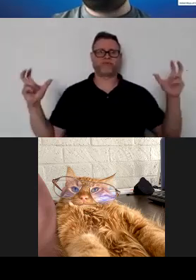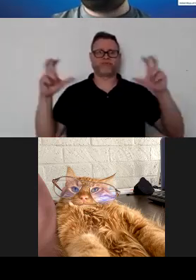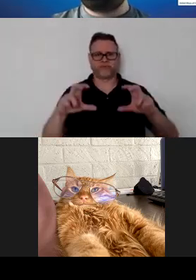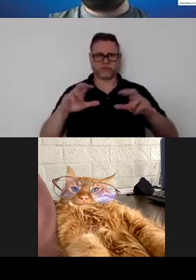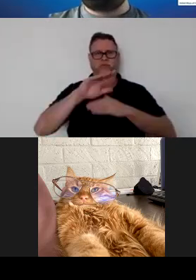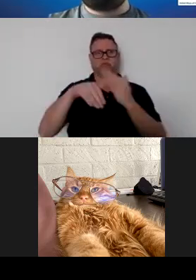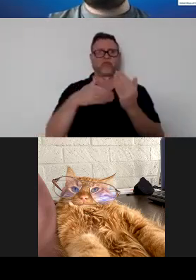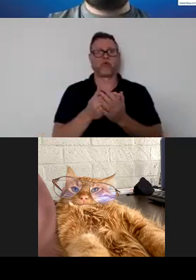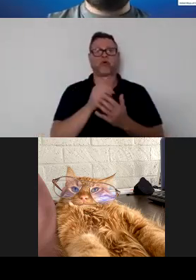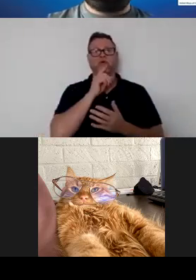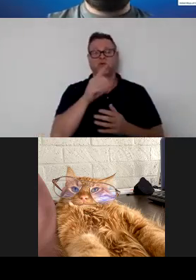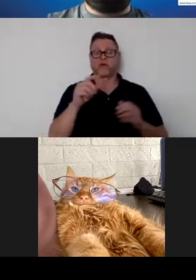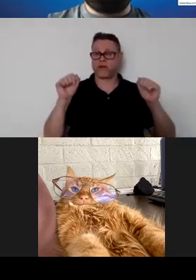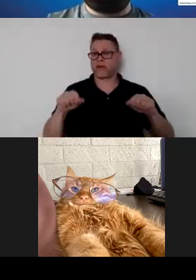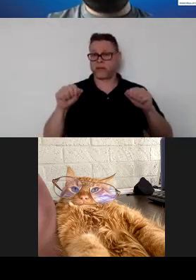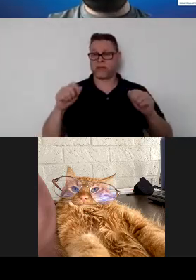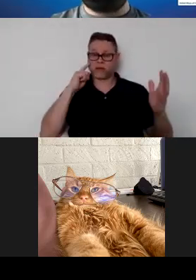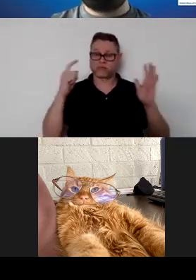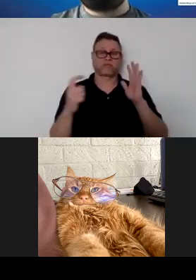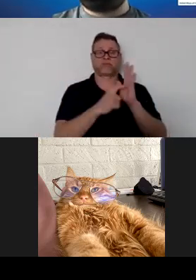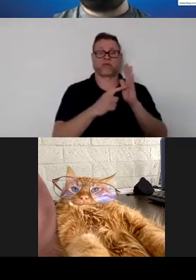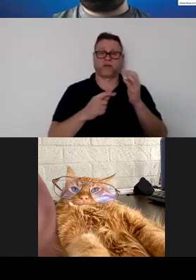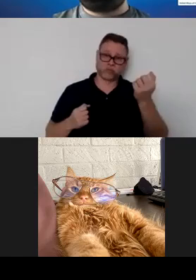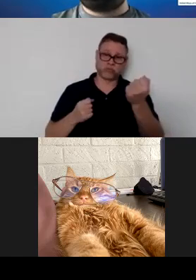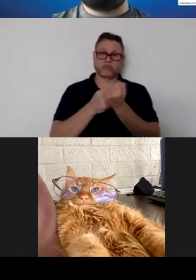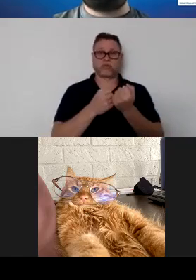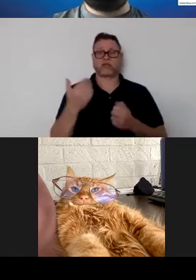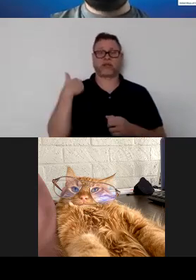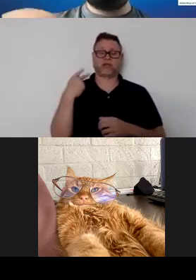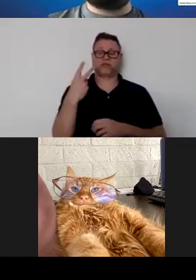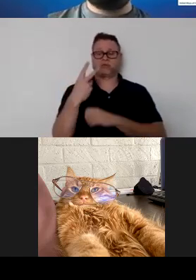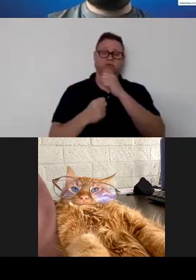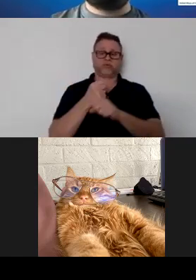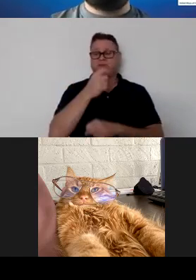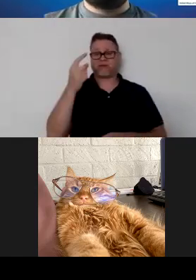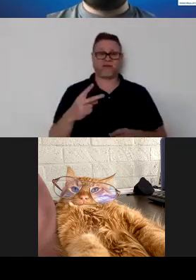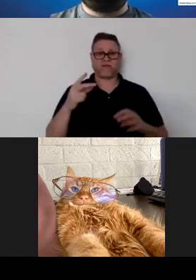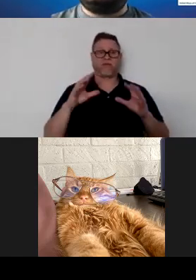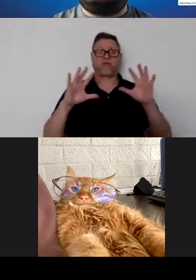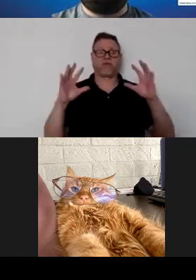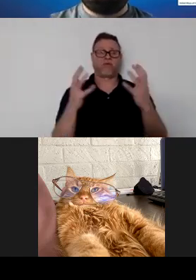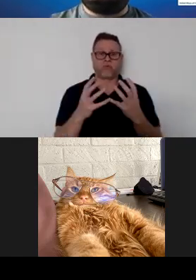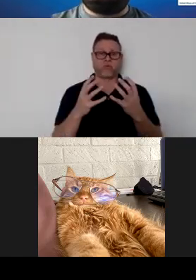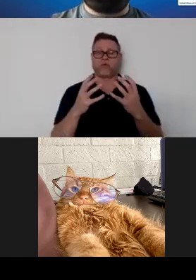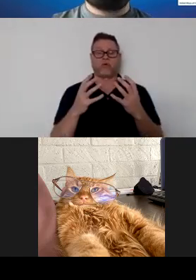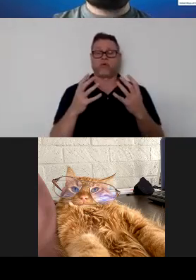all really were able to acknowledge and be supportive these last 2.5 years was the role that technology